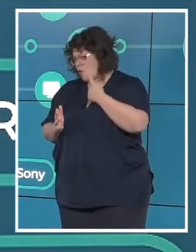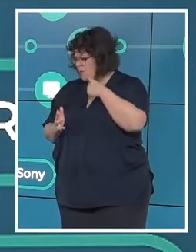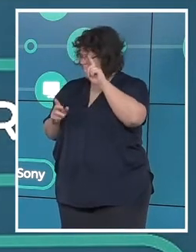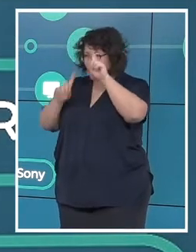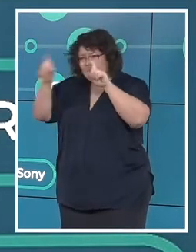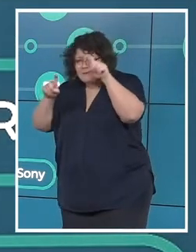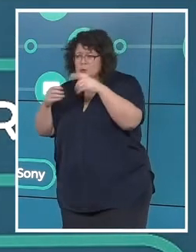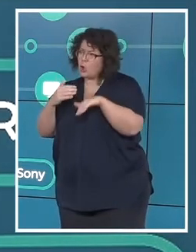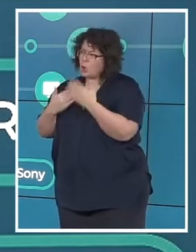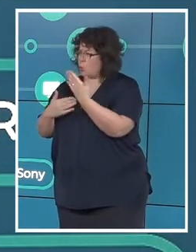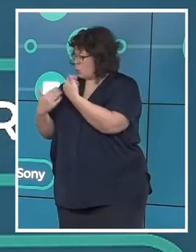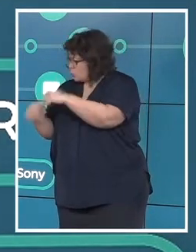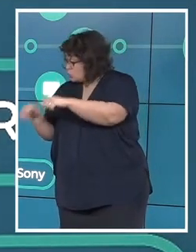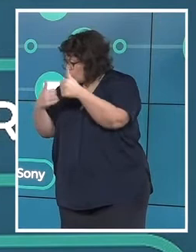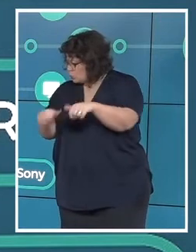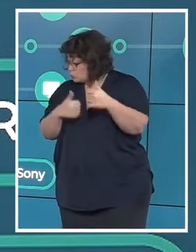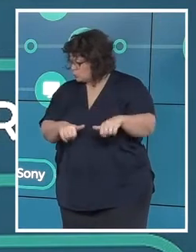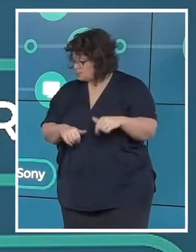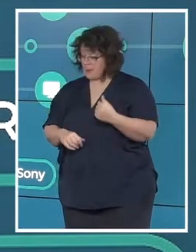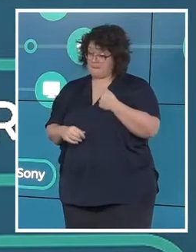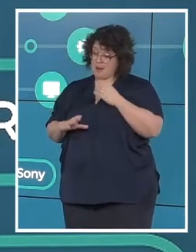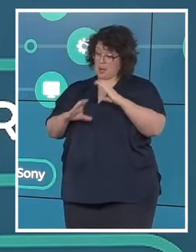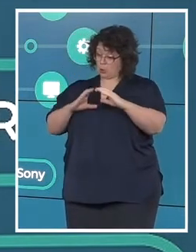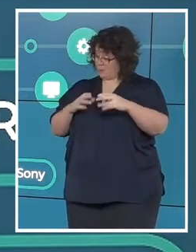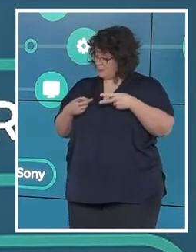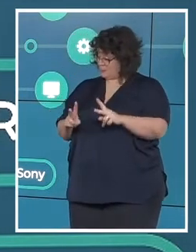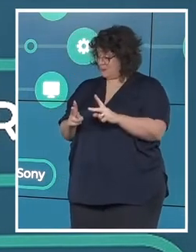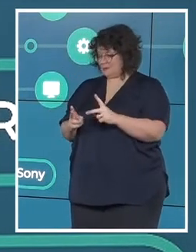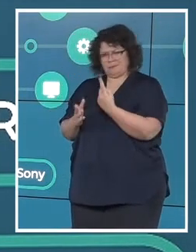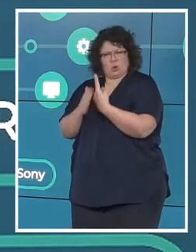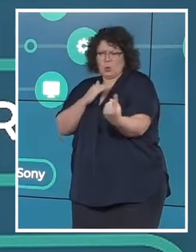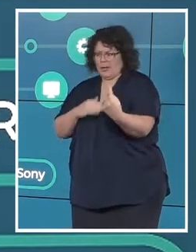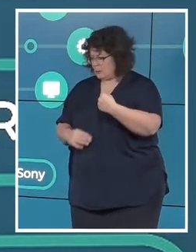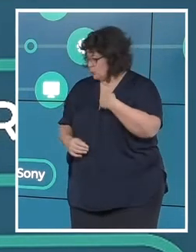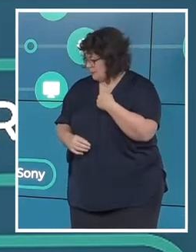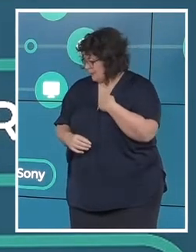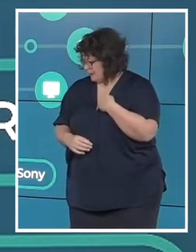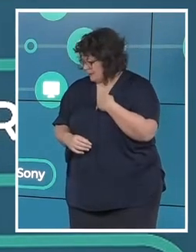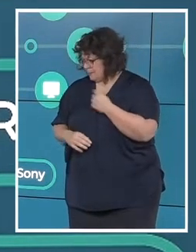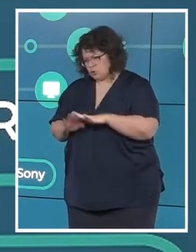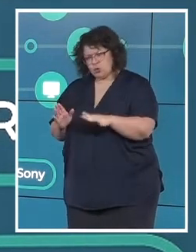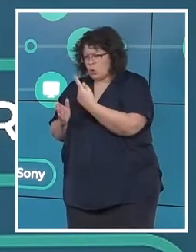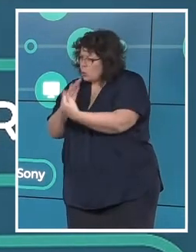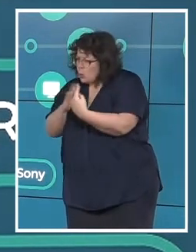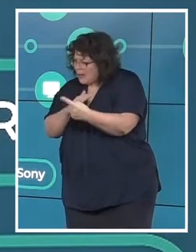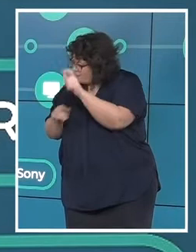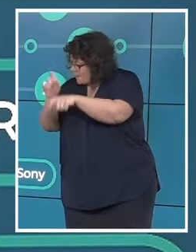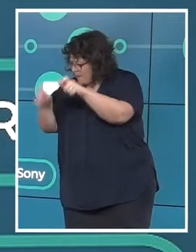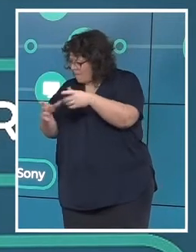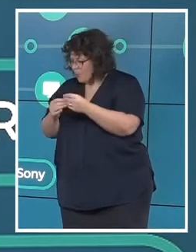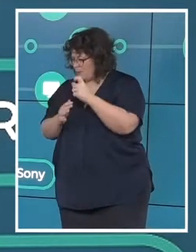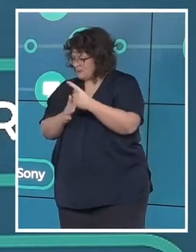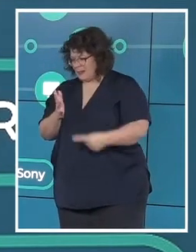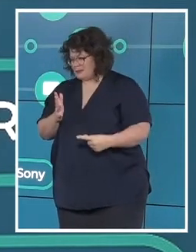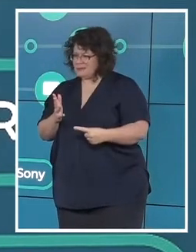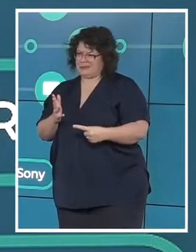not unique for people with disabilities to come up with solutions. And that's kind of what we're celebrating today,